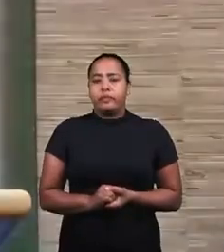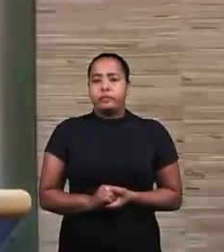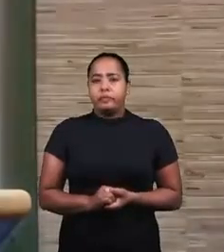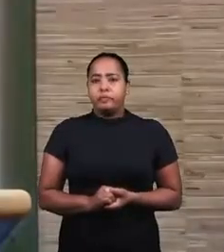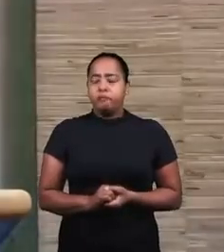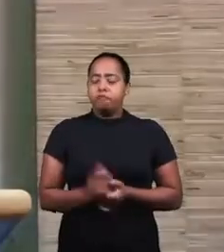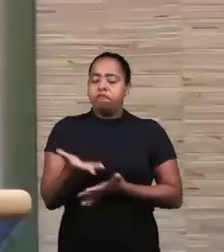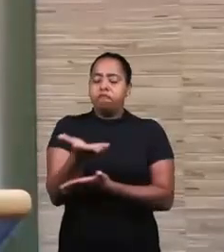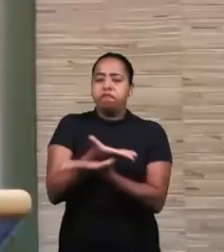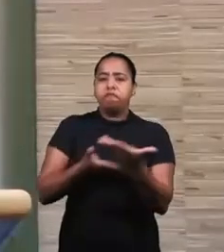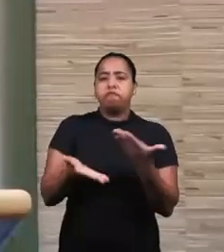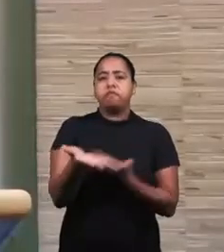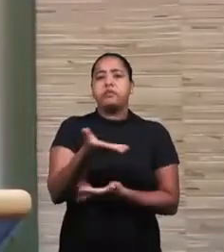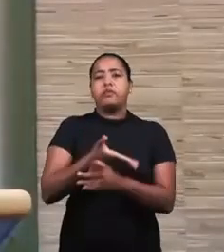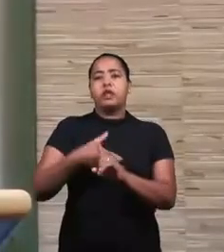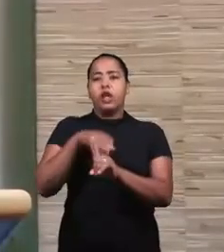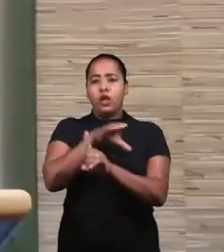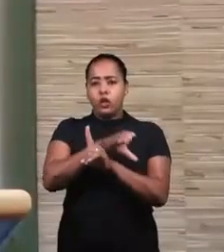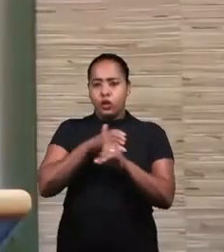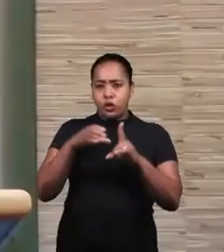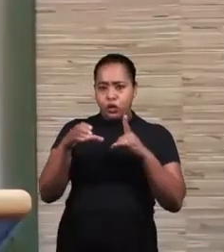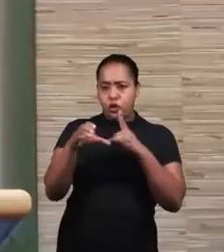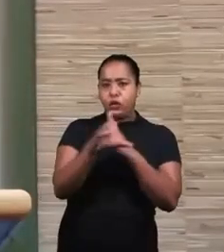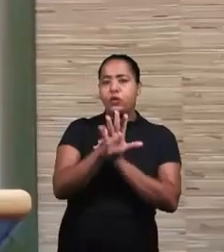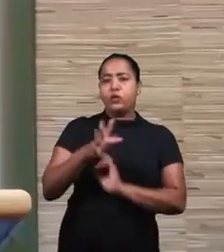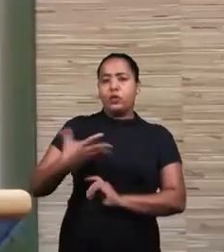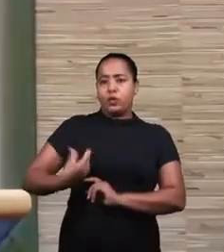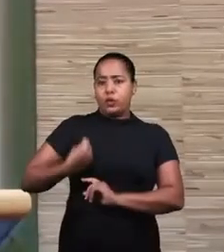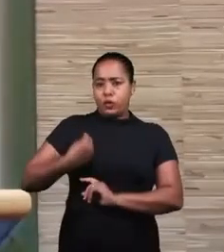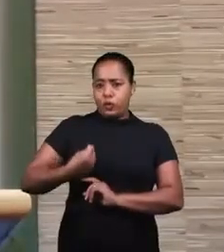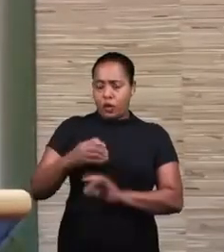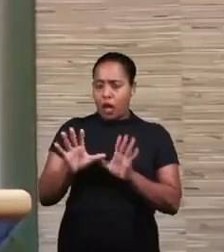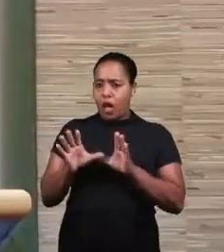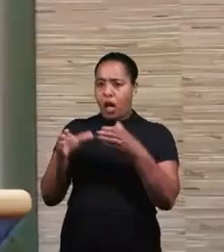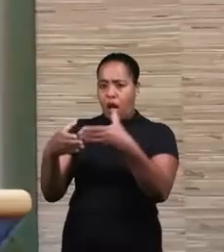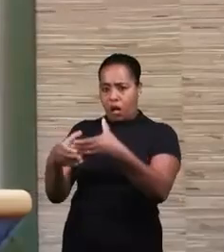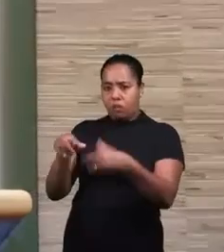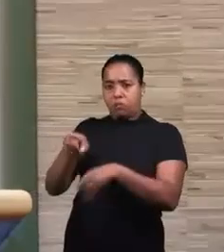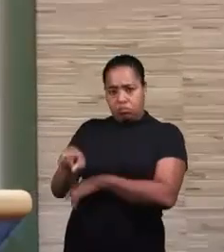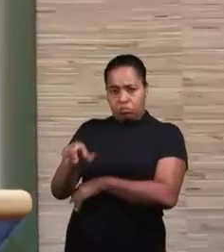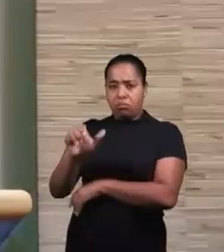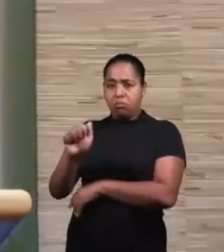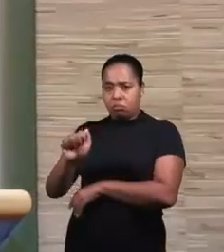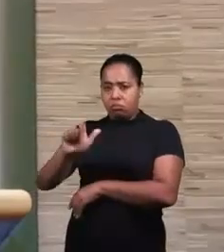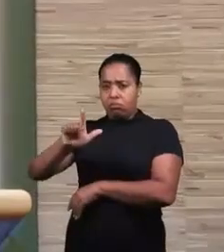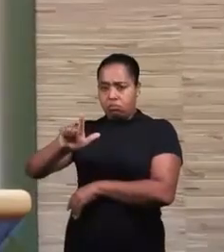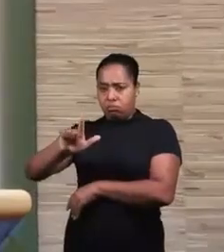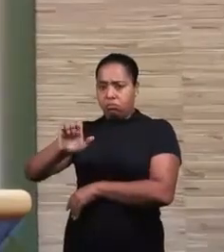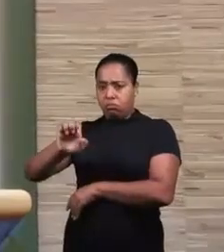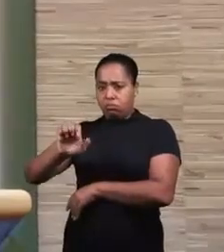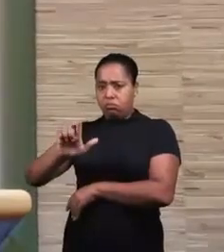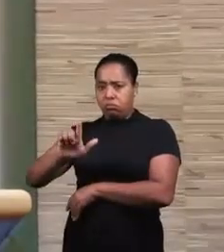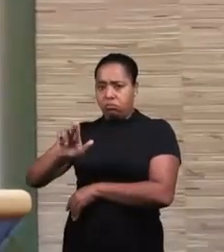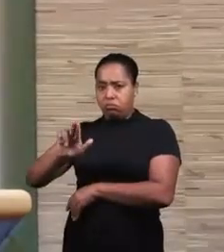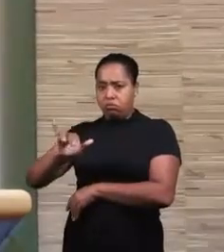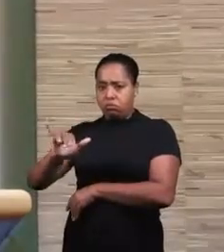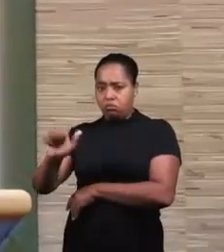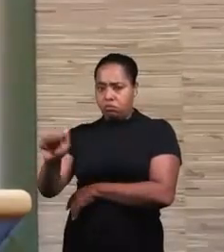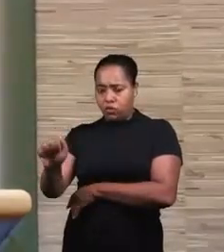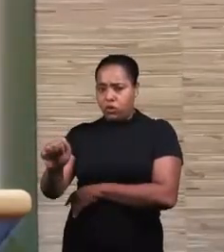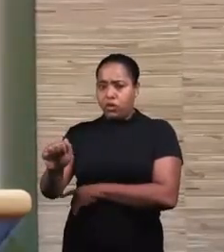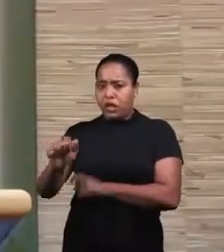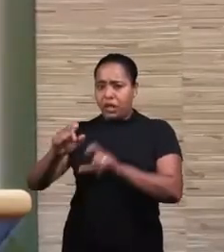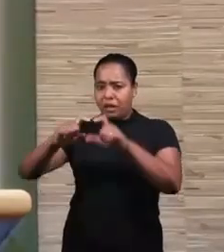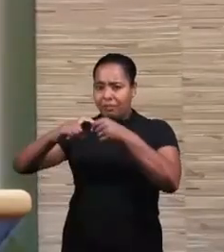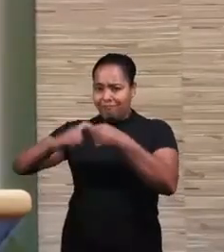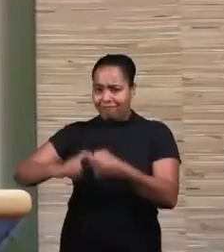They were also participating in in-person services. Community Alleluia depends totally on the Maranatha Christian Church, and